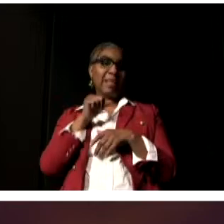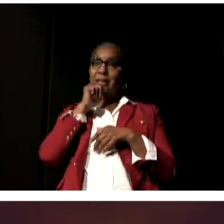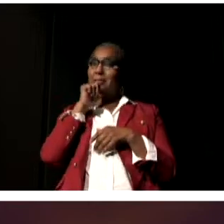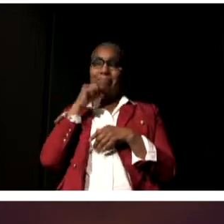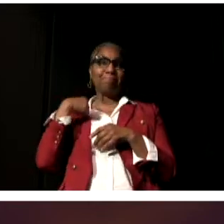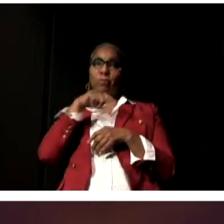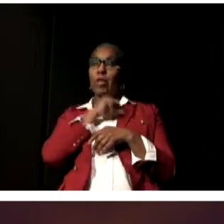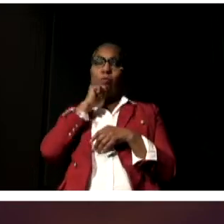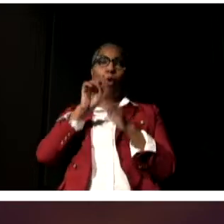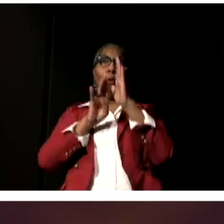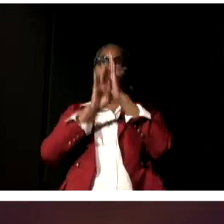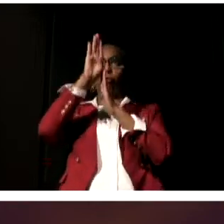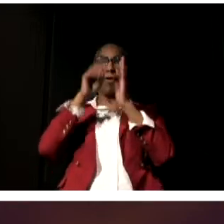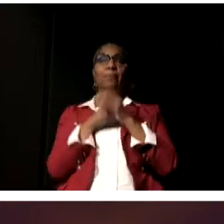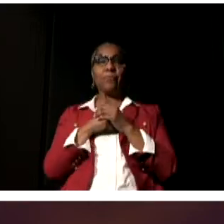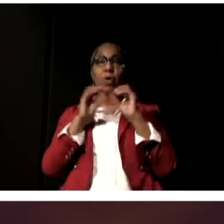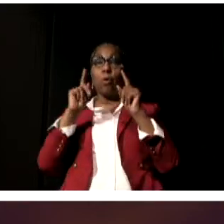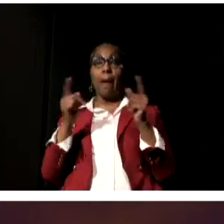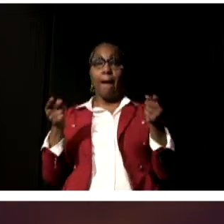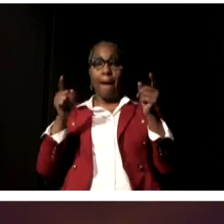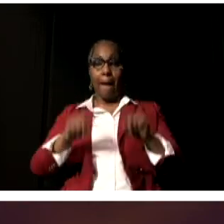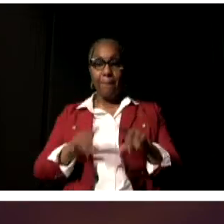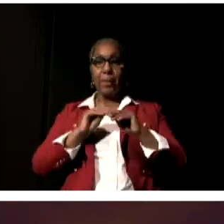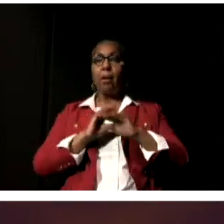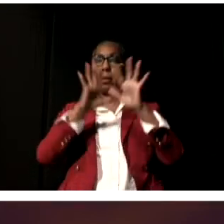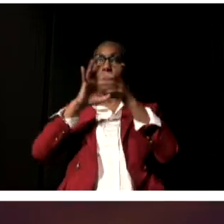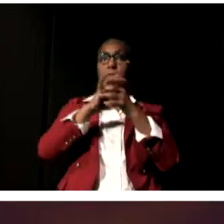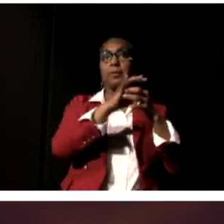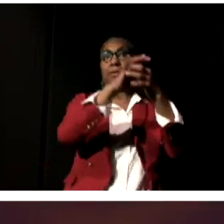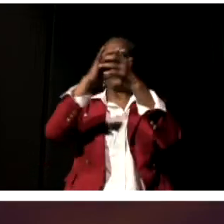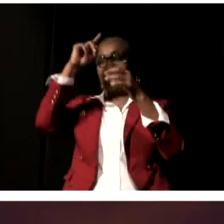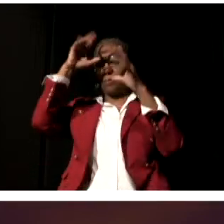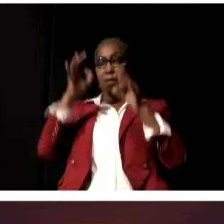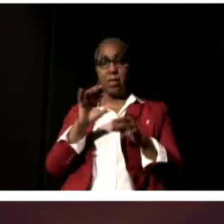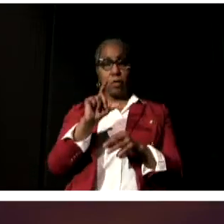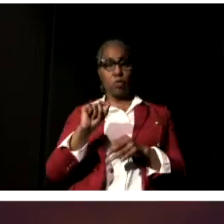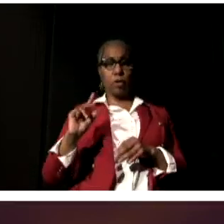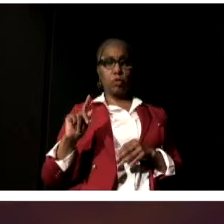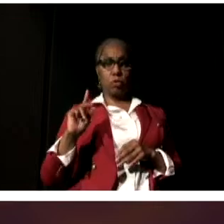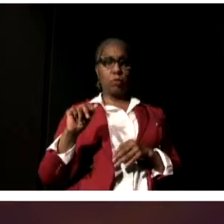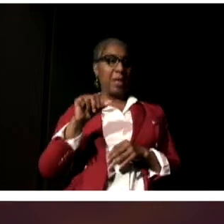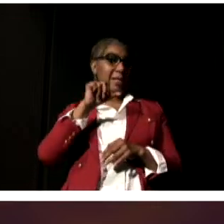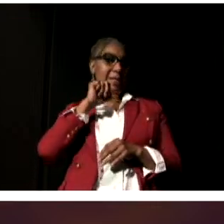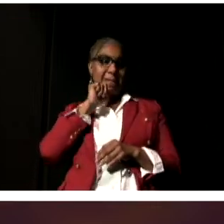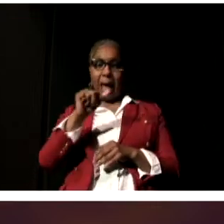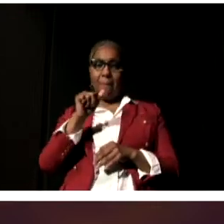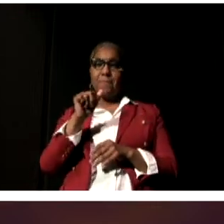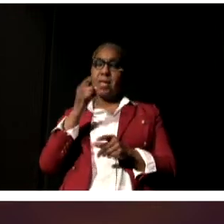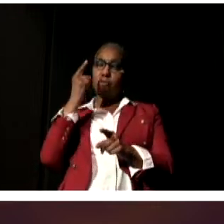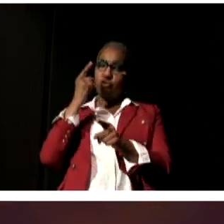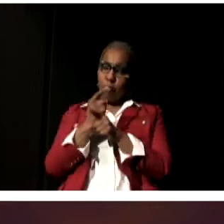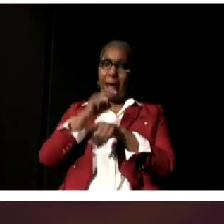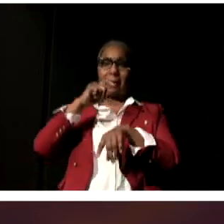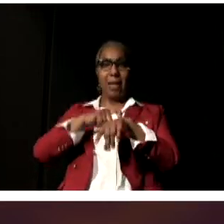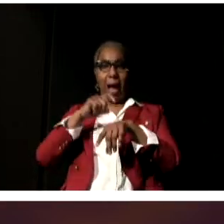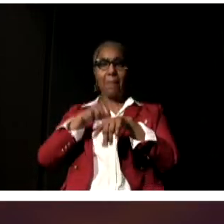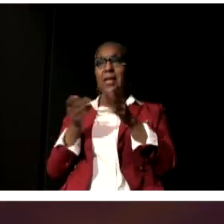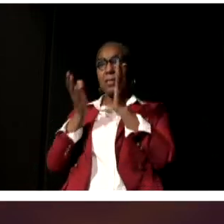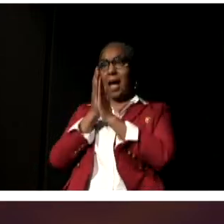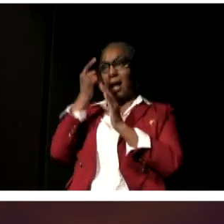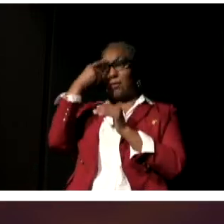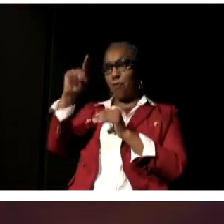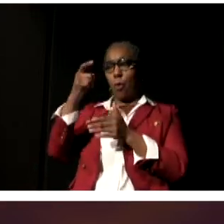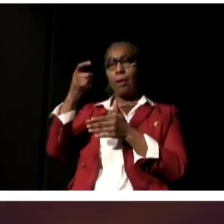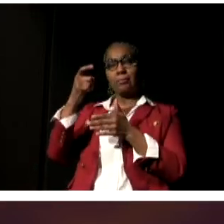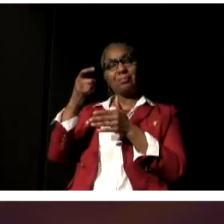far. There was a clear consensus that 2023 would not be the right time to ask for a